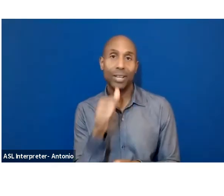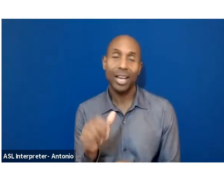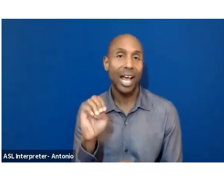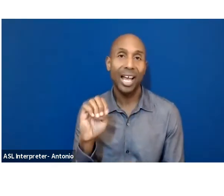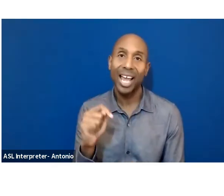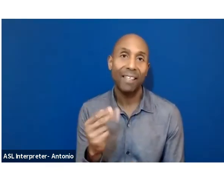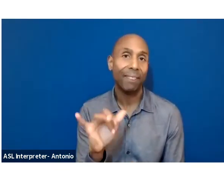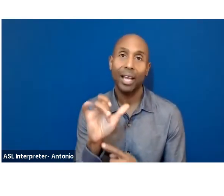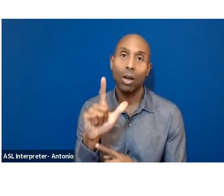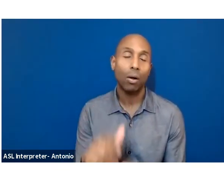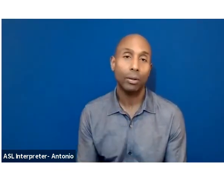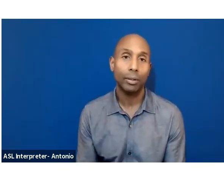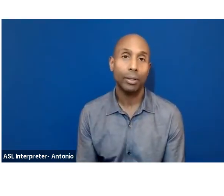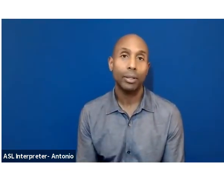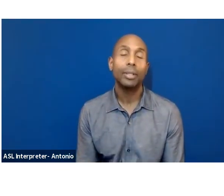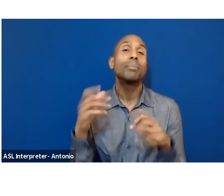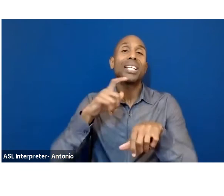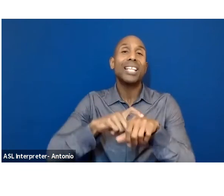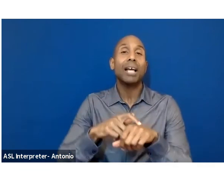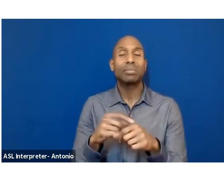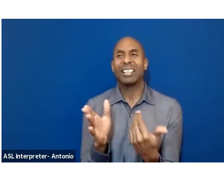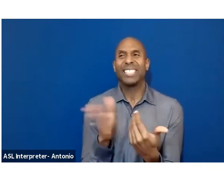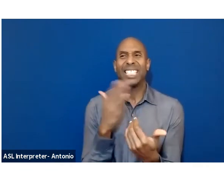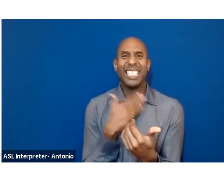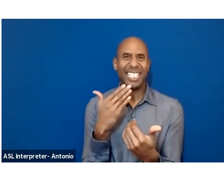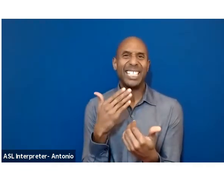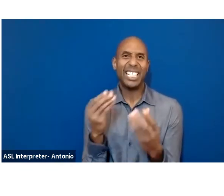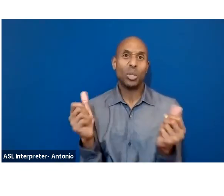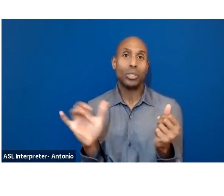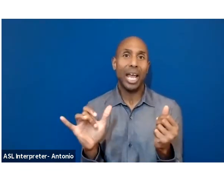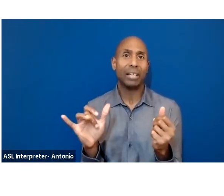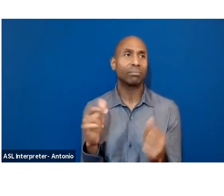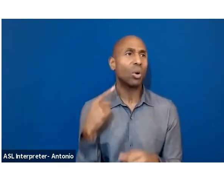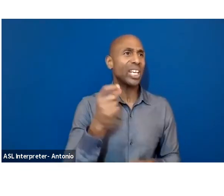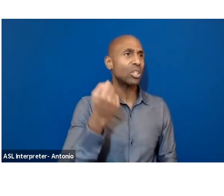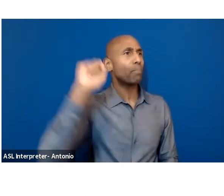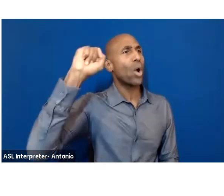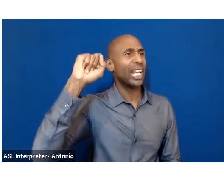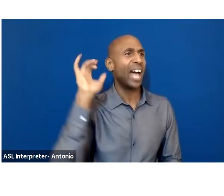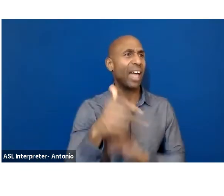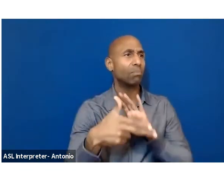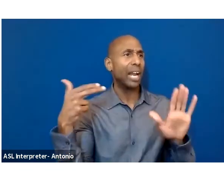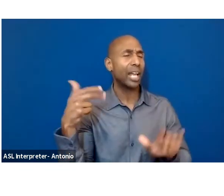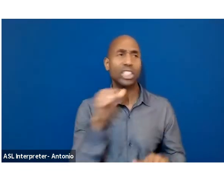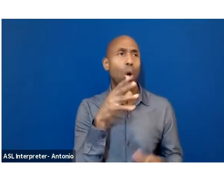where I see boycott this, boycott that brand, doesn't ever, often doesn't take into